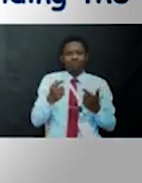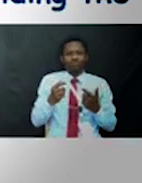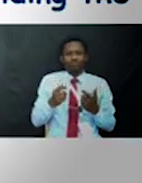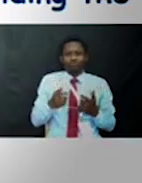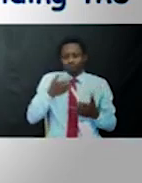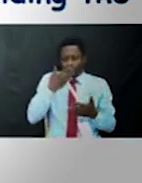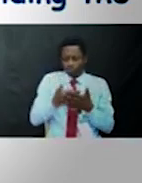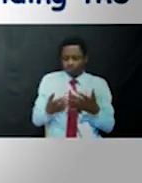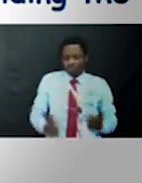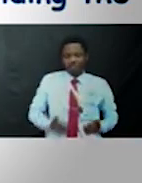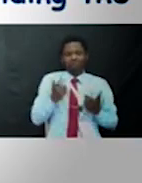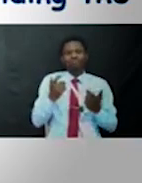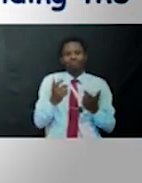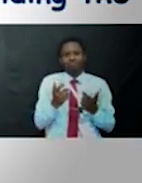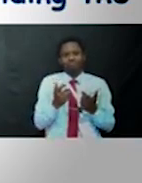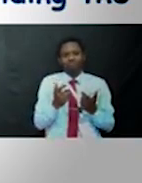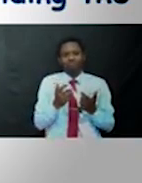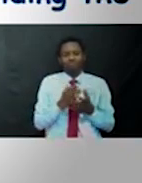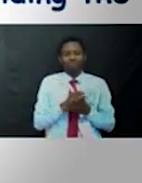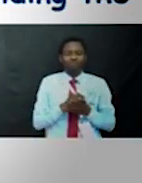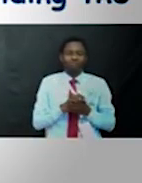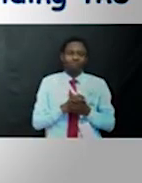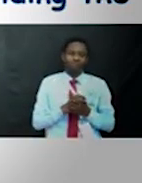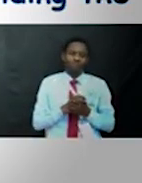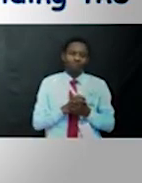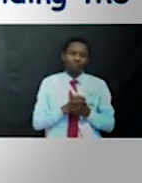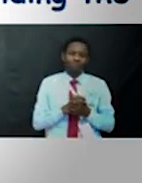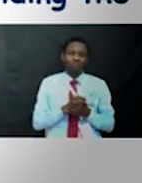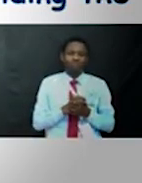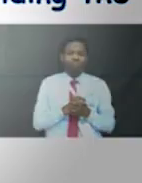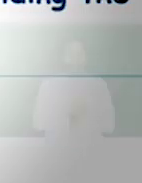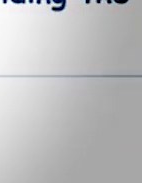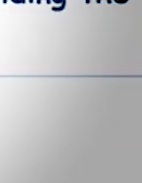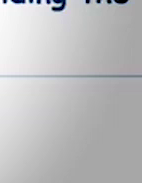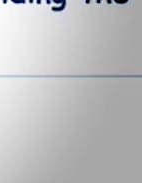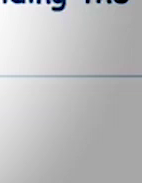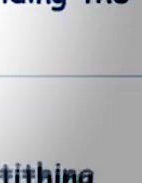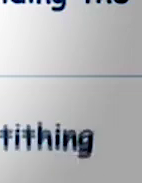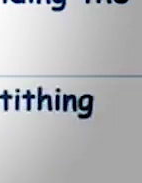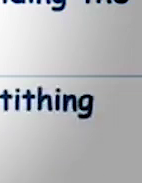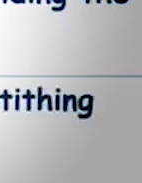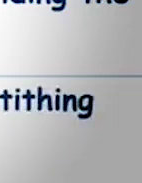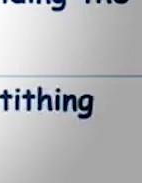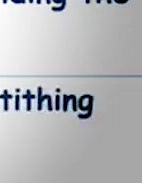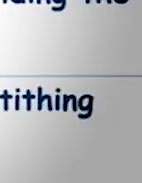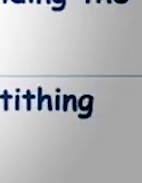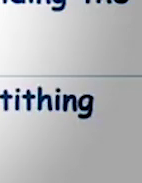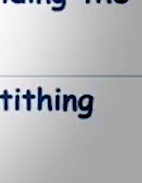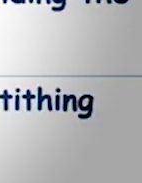values of godliness or holiness. Sacrificial giving and